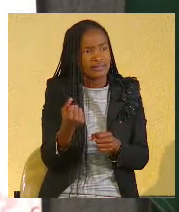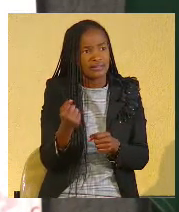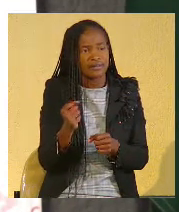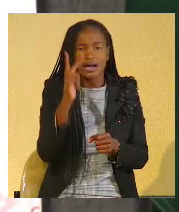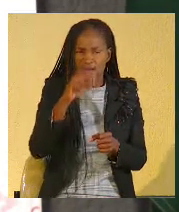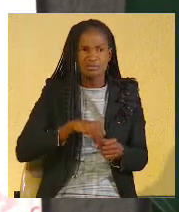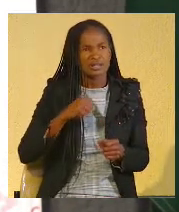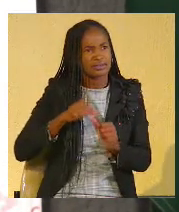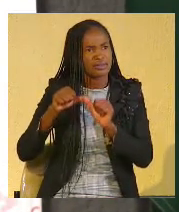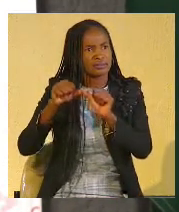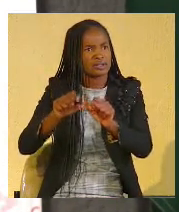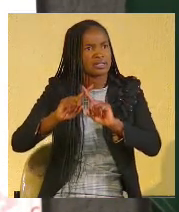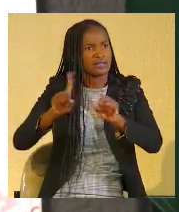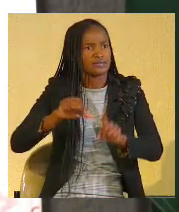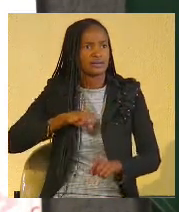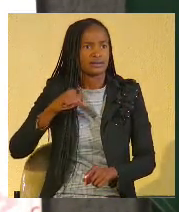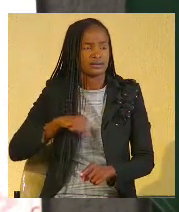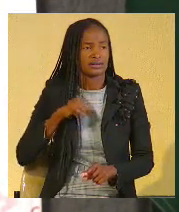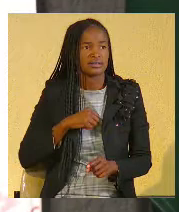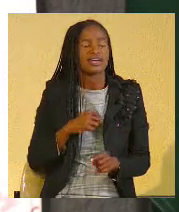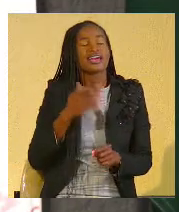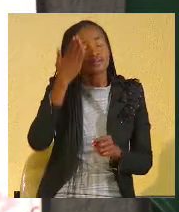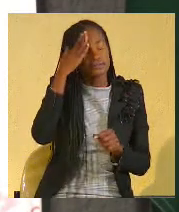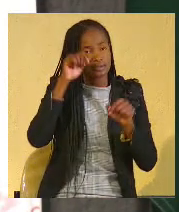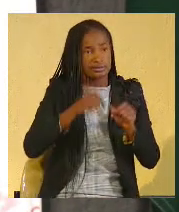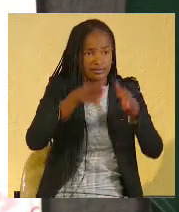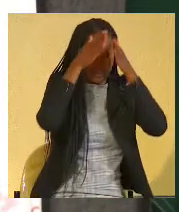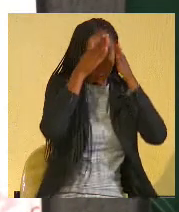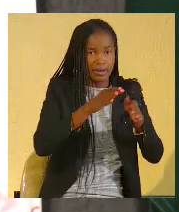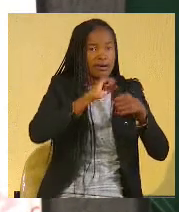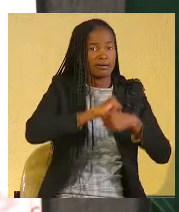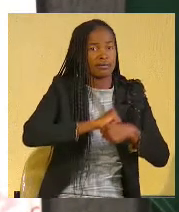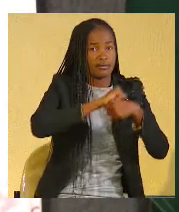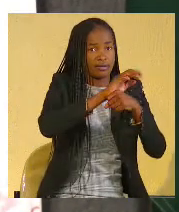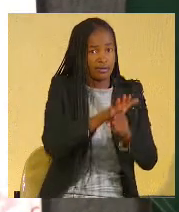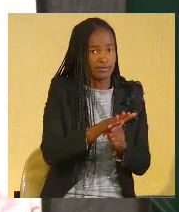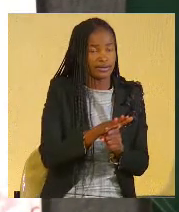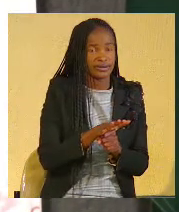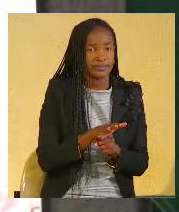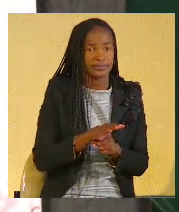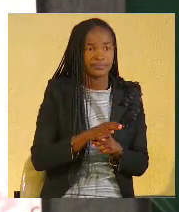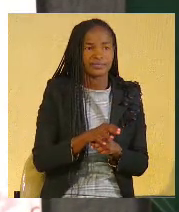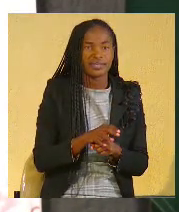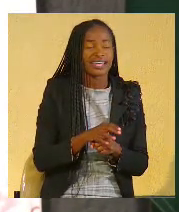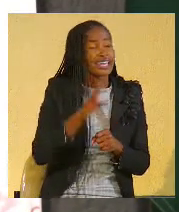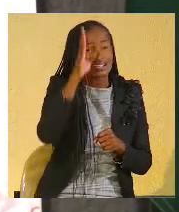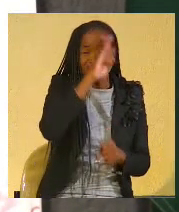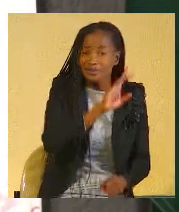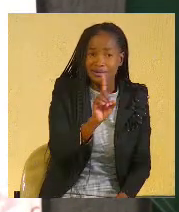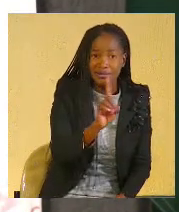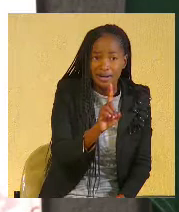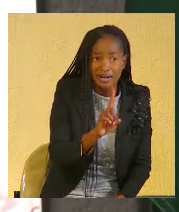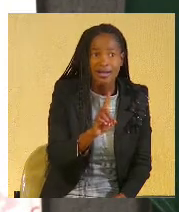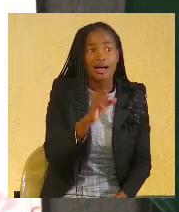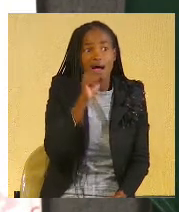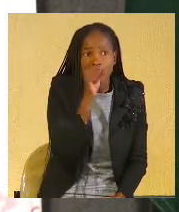although we are focusing mostly on COVID-19 currently, we should not forget our